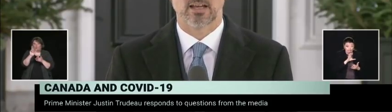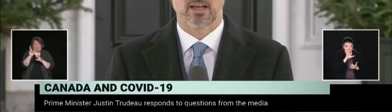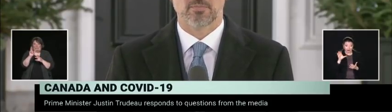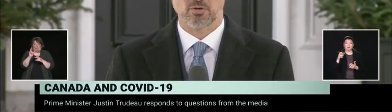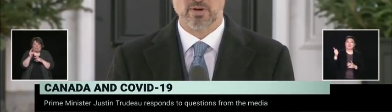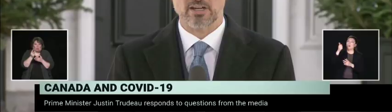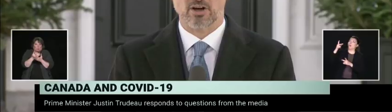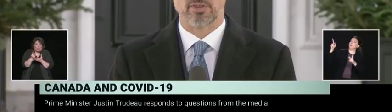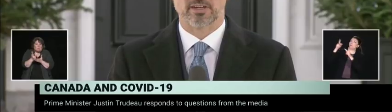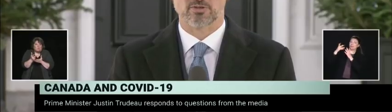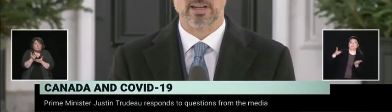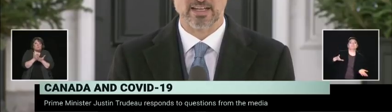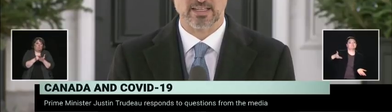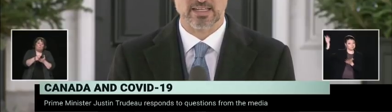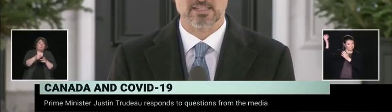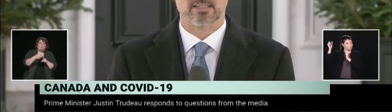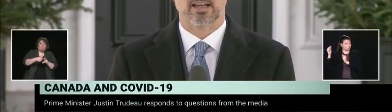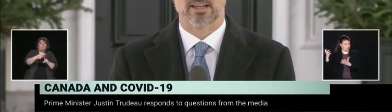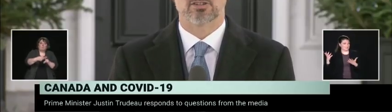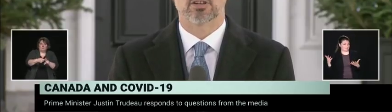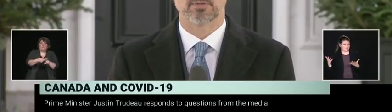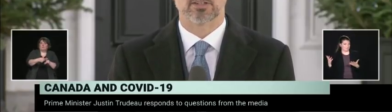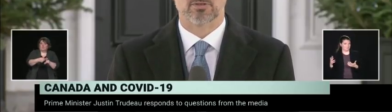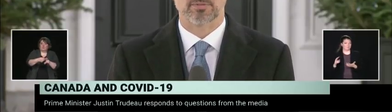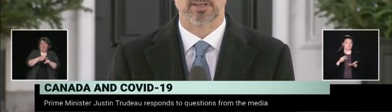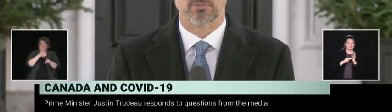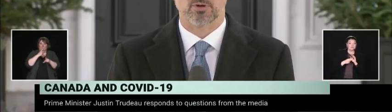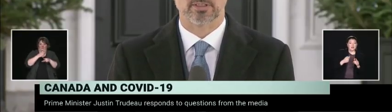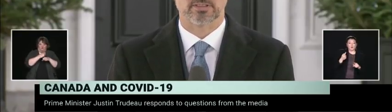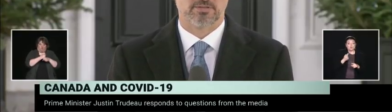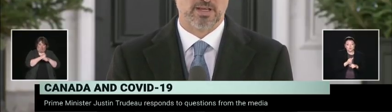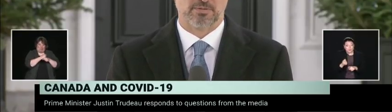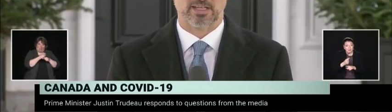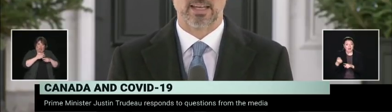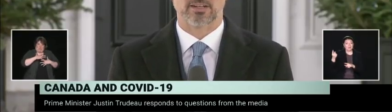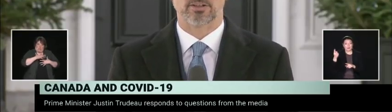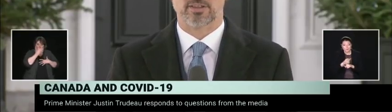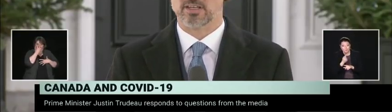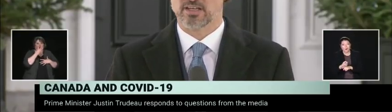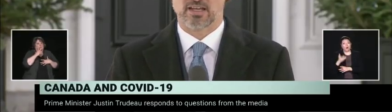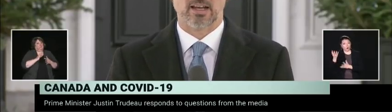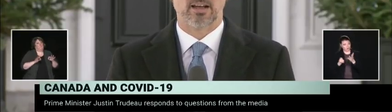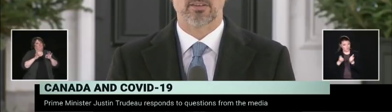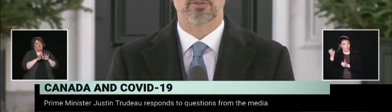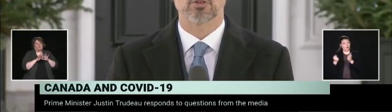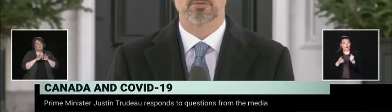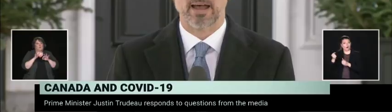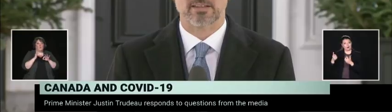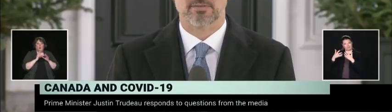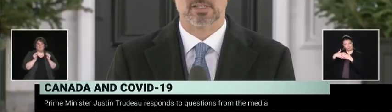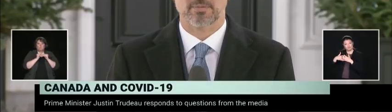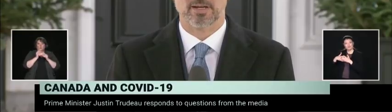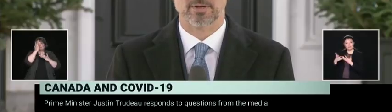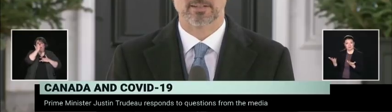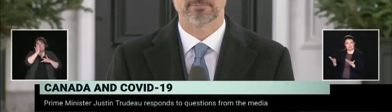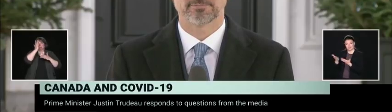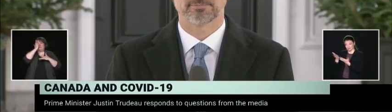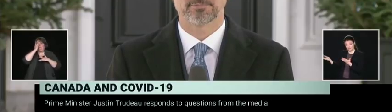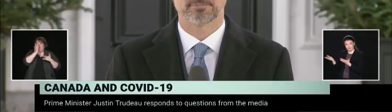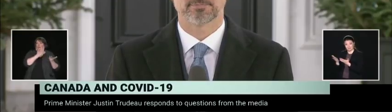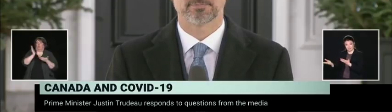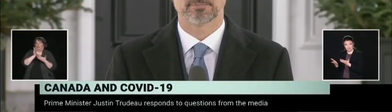months. But we know that creating these is going to be extremely important to be able to handle the future paths of this